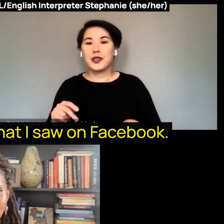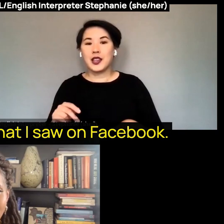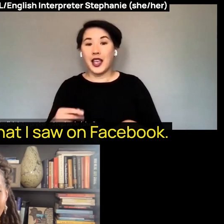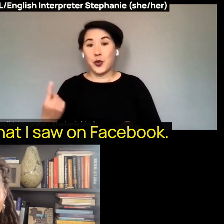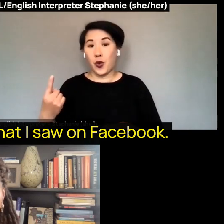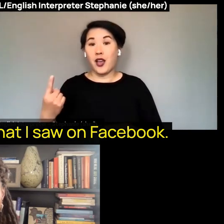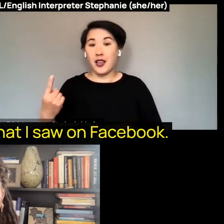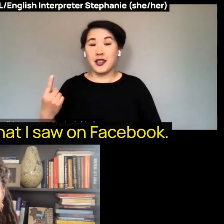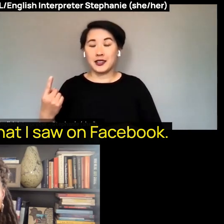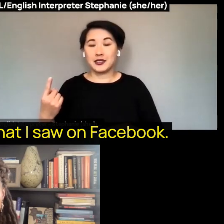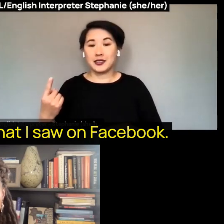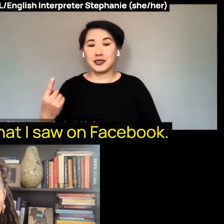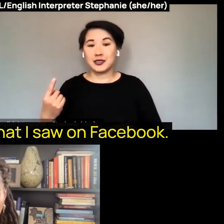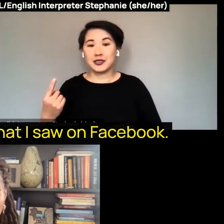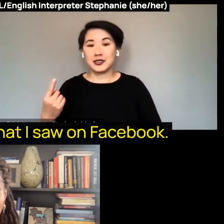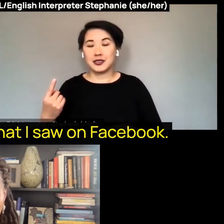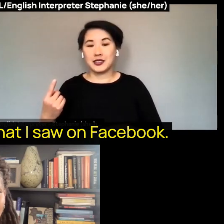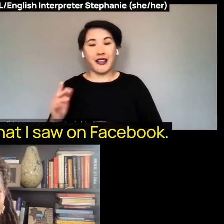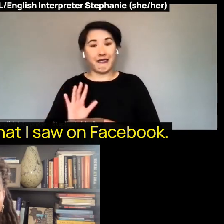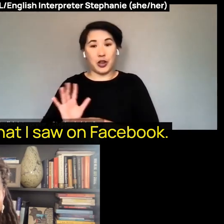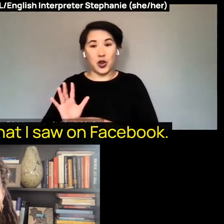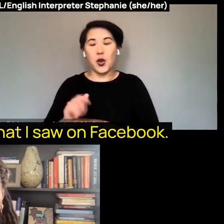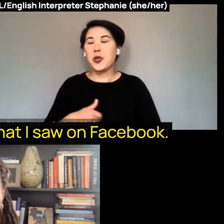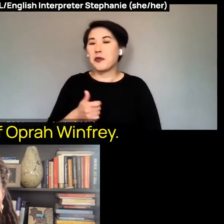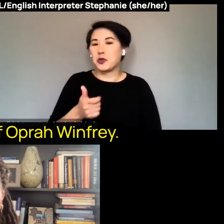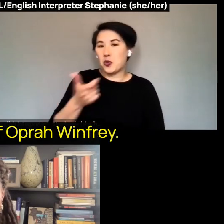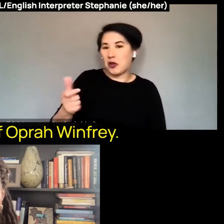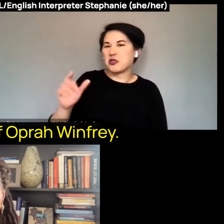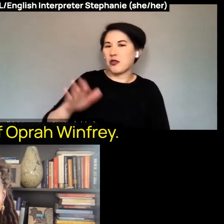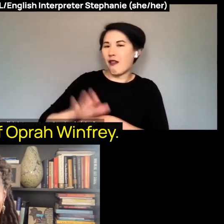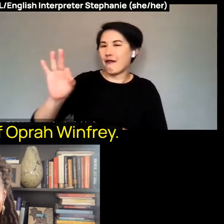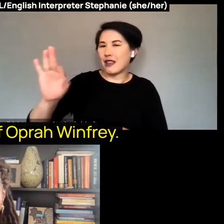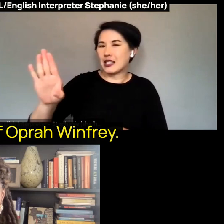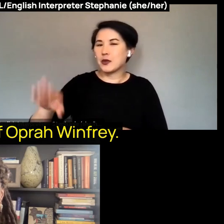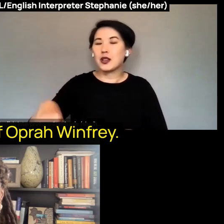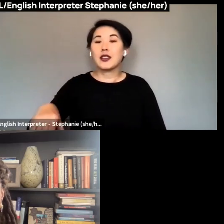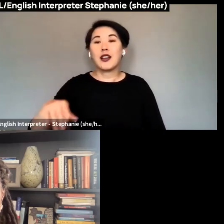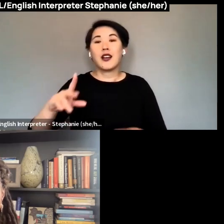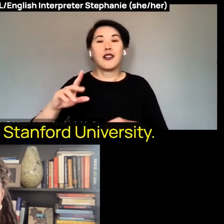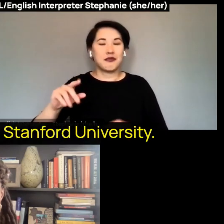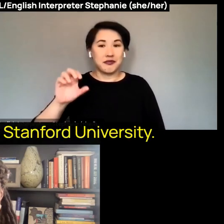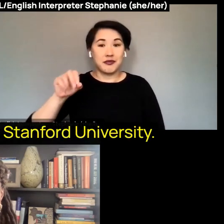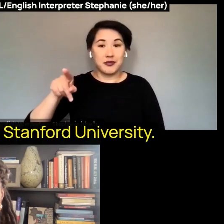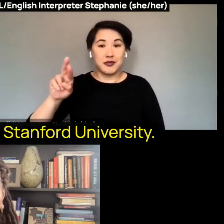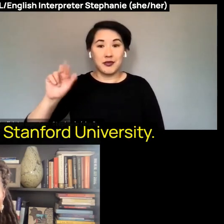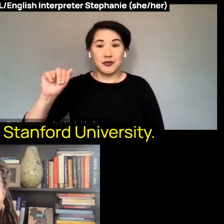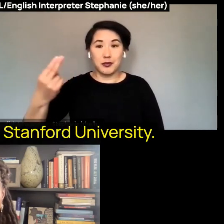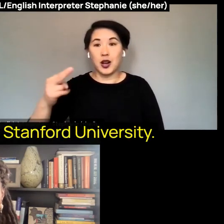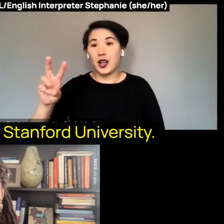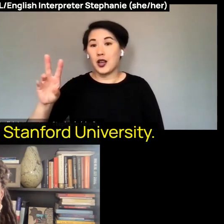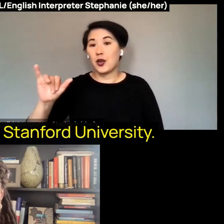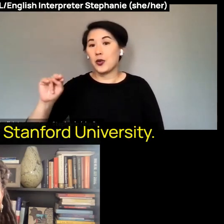video that I saw on Facebook. And it was a video of Oprah Winfrey. And